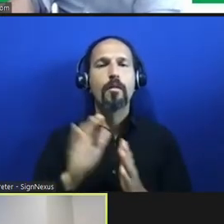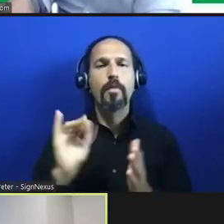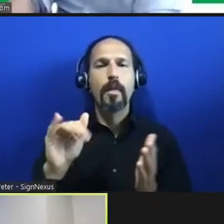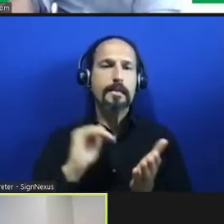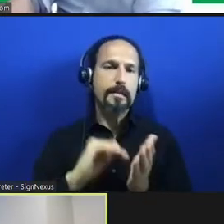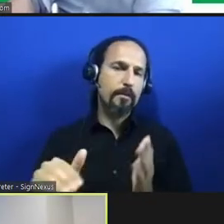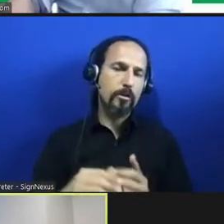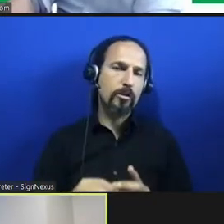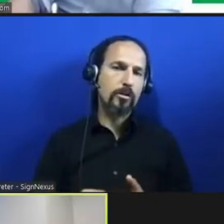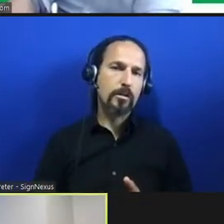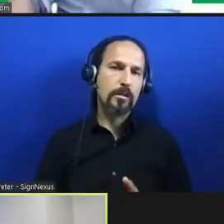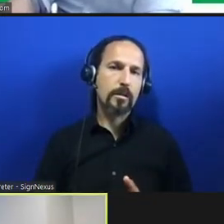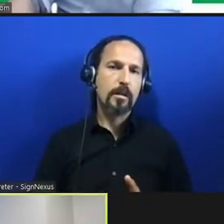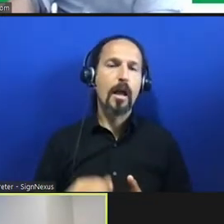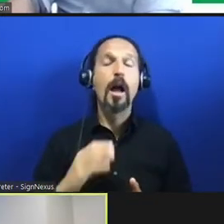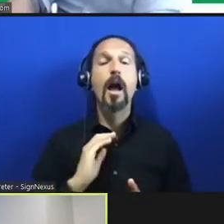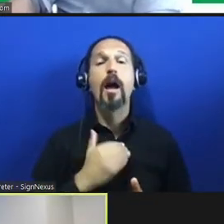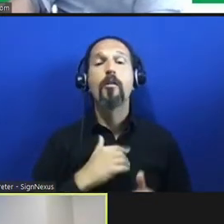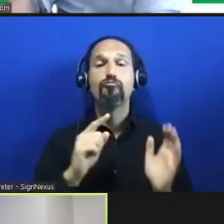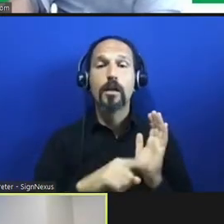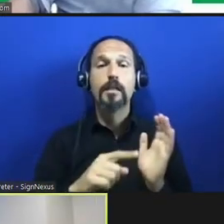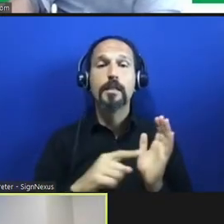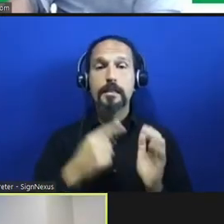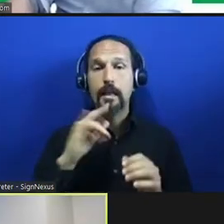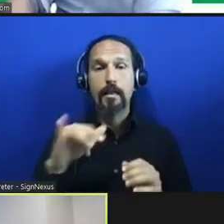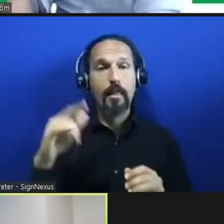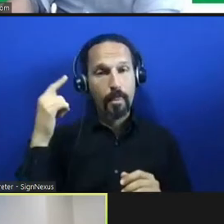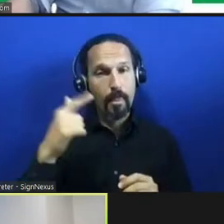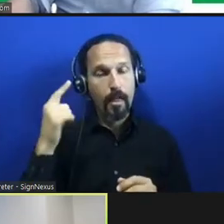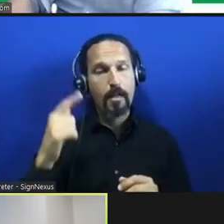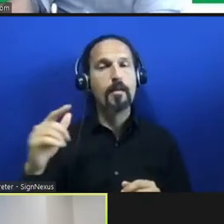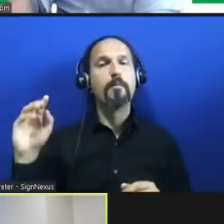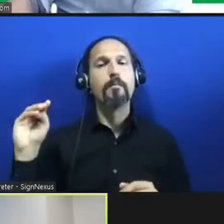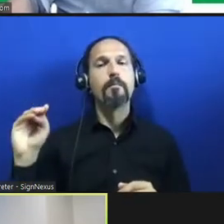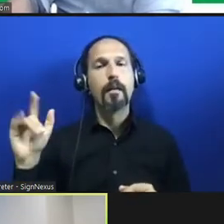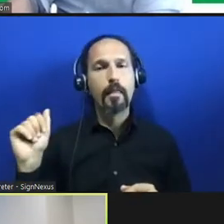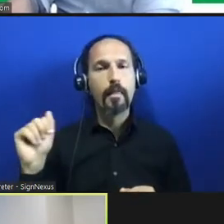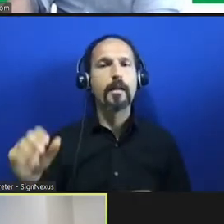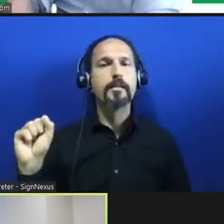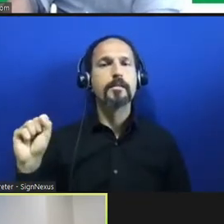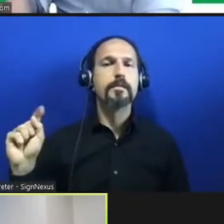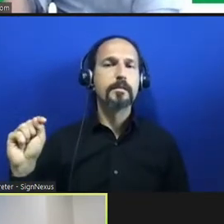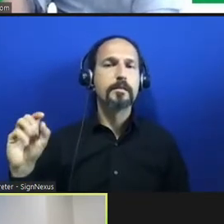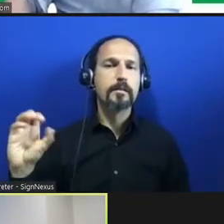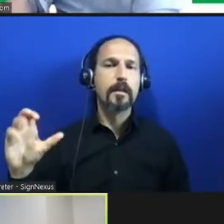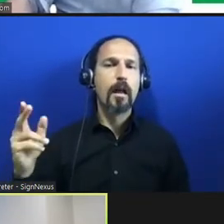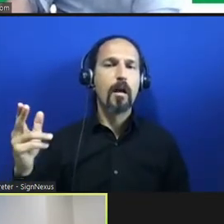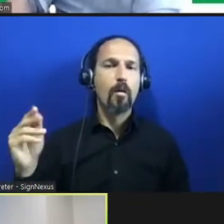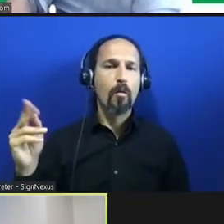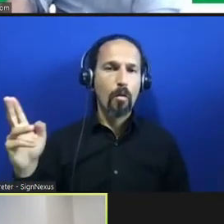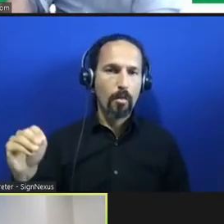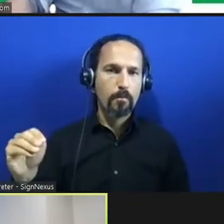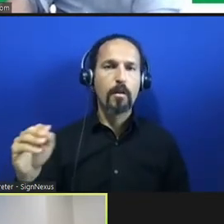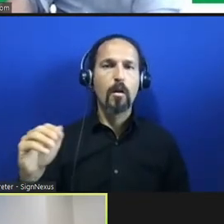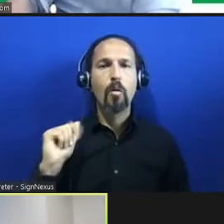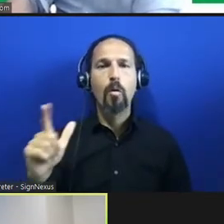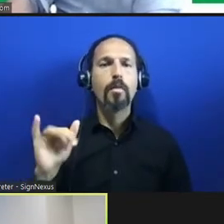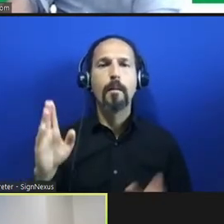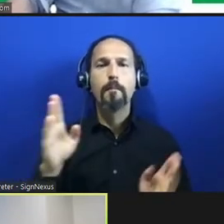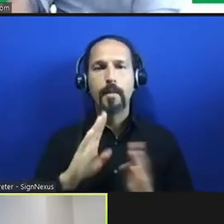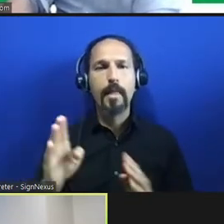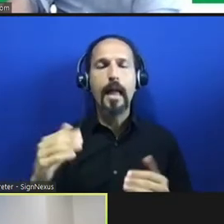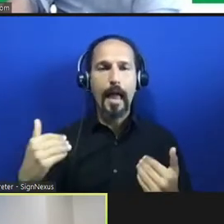from our research shows that in London Mulan Stockholm all all those plans have existed